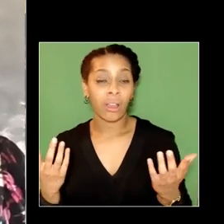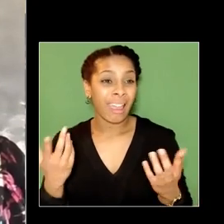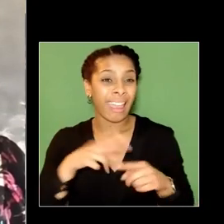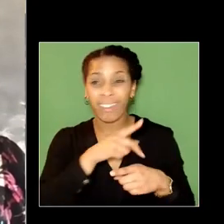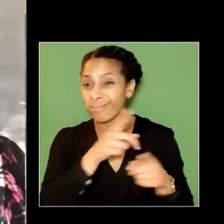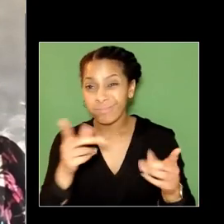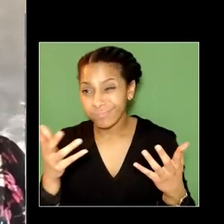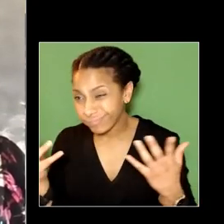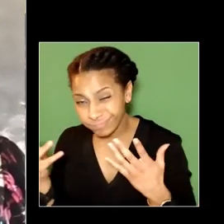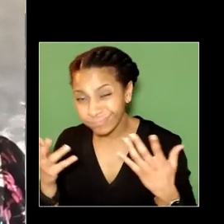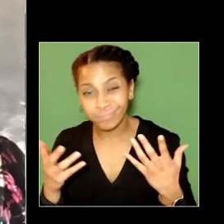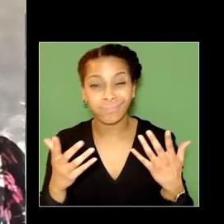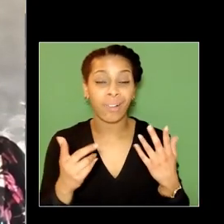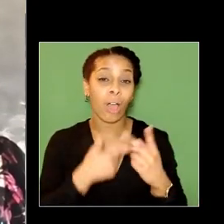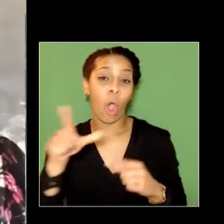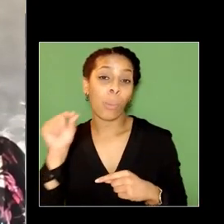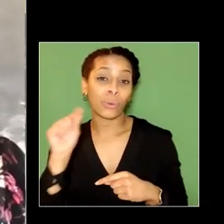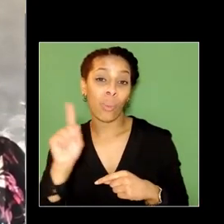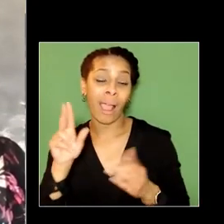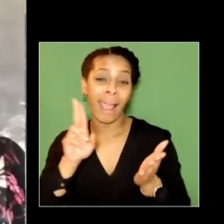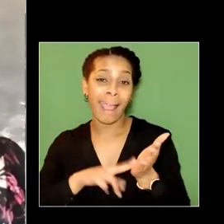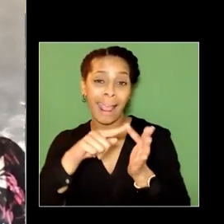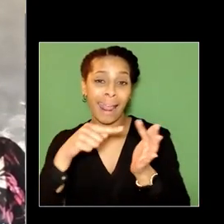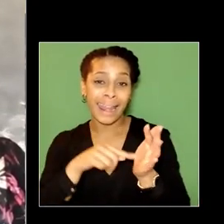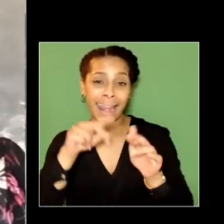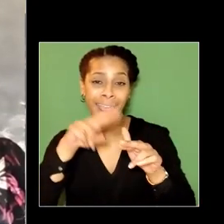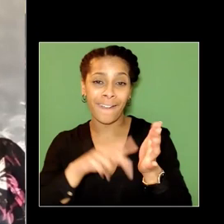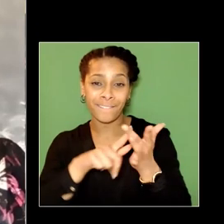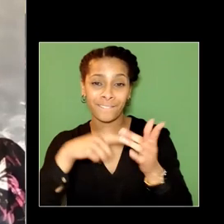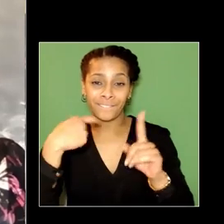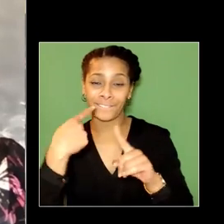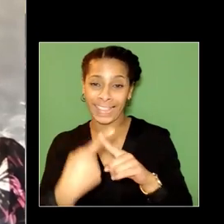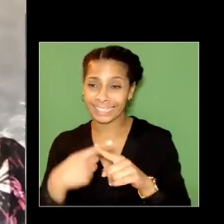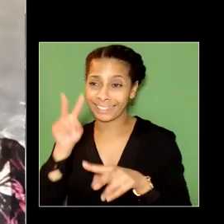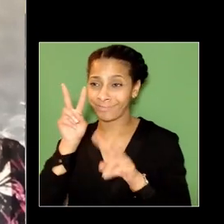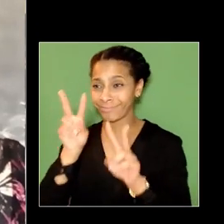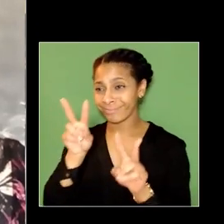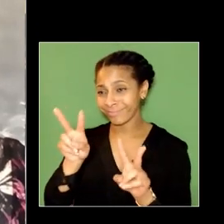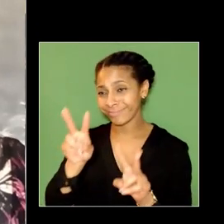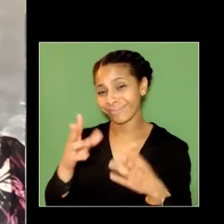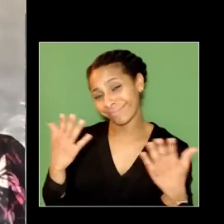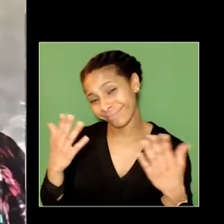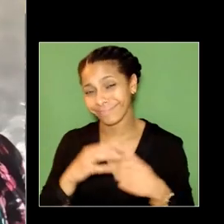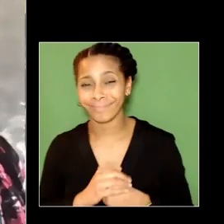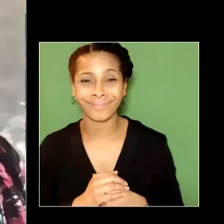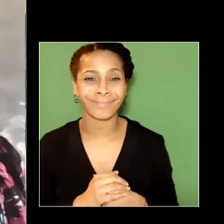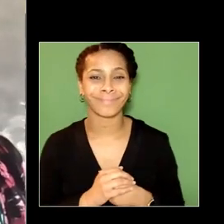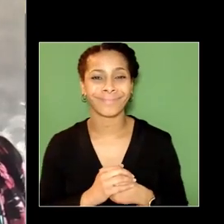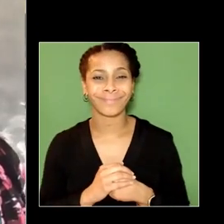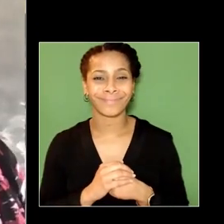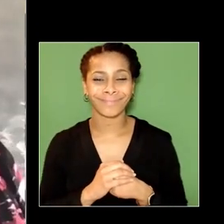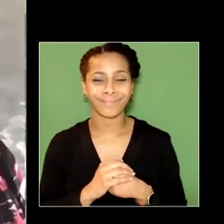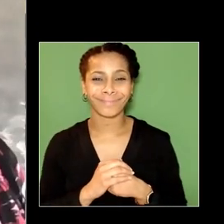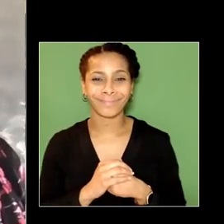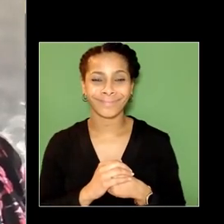and hope that it comes back in a few weeks. I don't know. Yeah. I'm reaching that it's